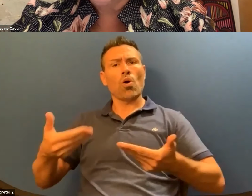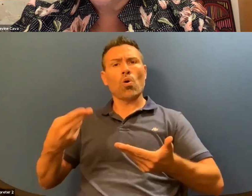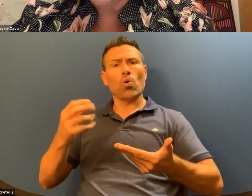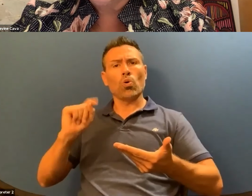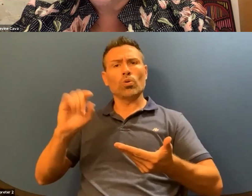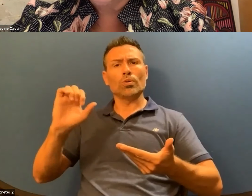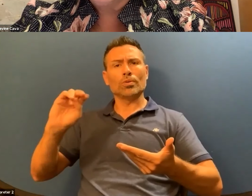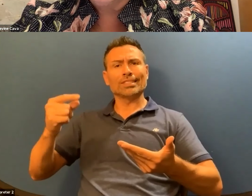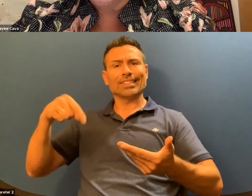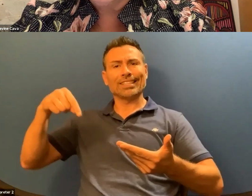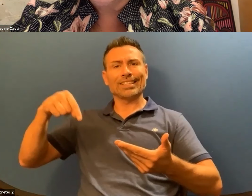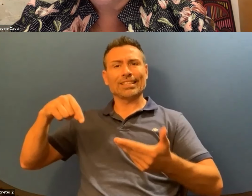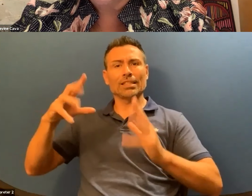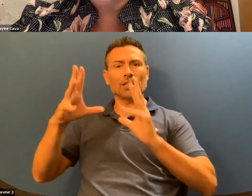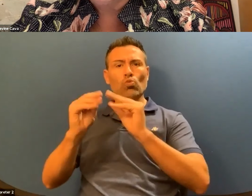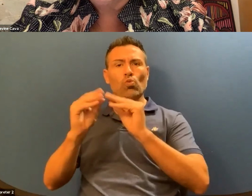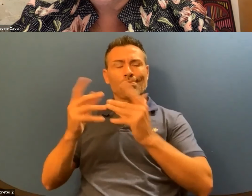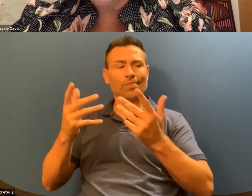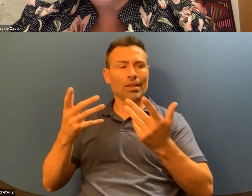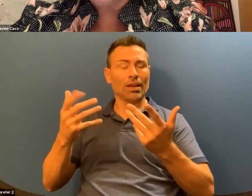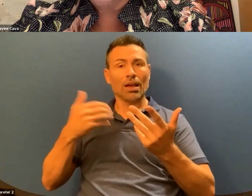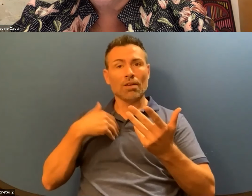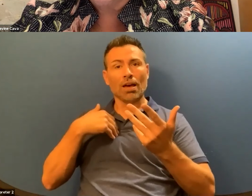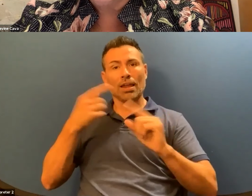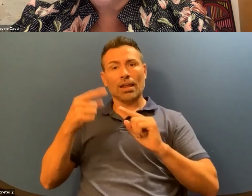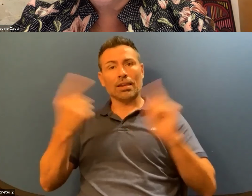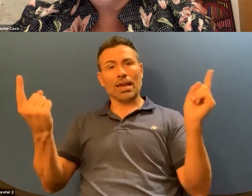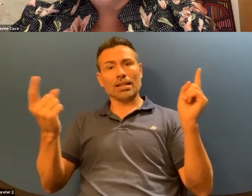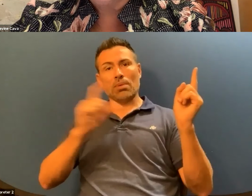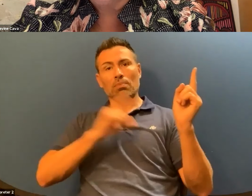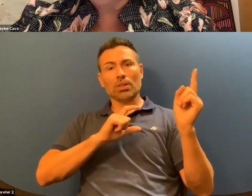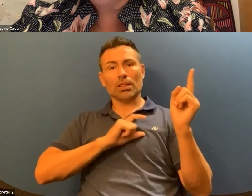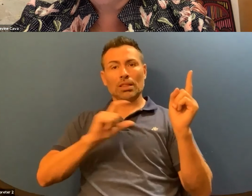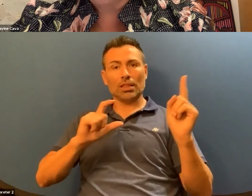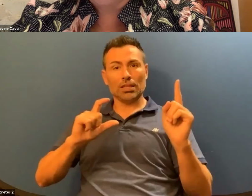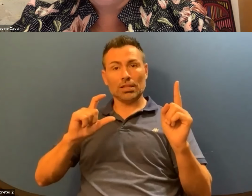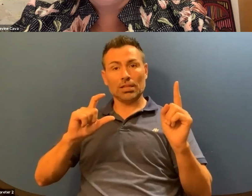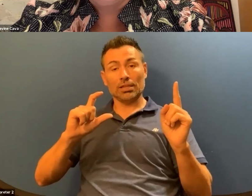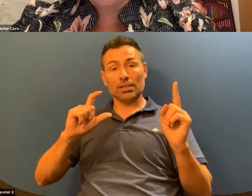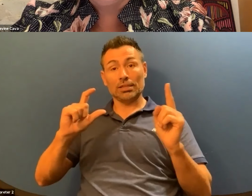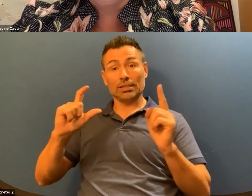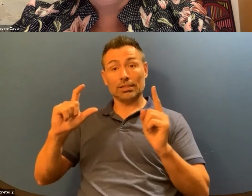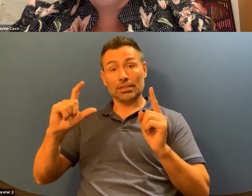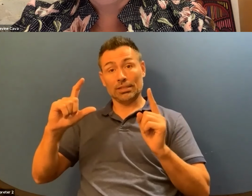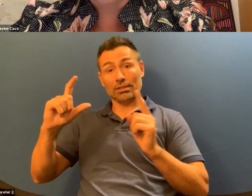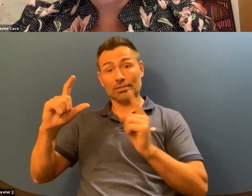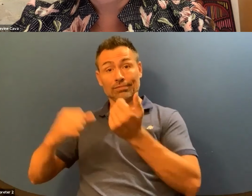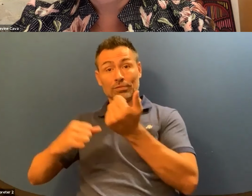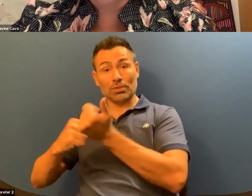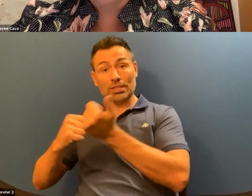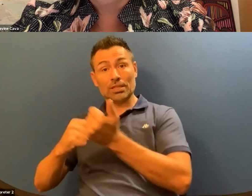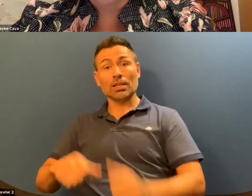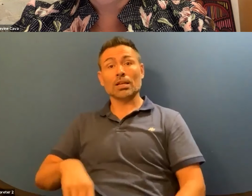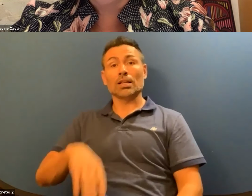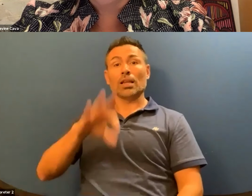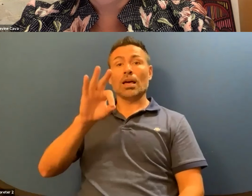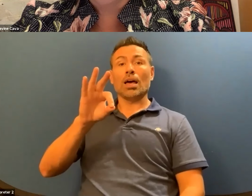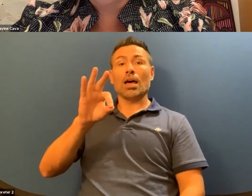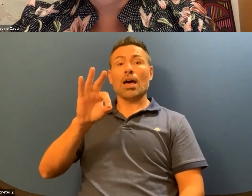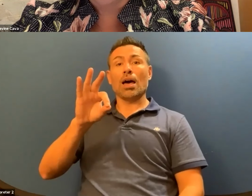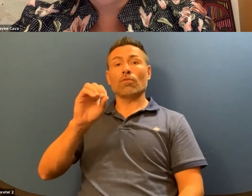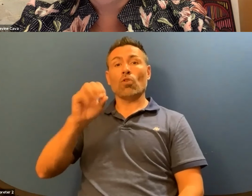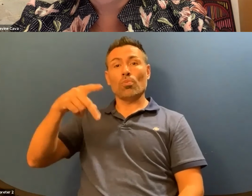this forum, you know, have taken anti-police positions. And, you know, the FOP and the South Florida PBA are supporting